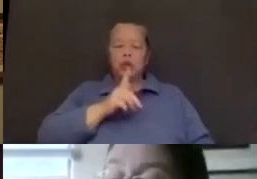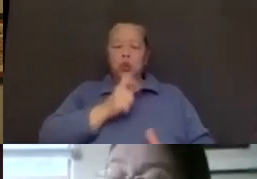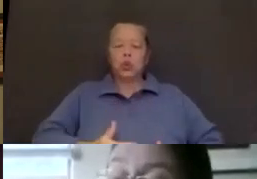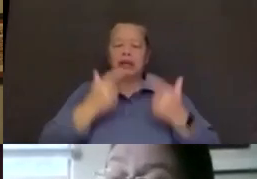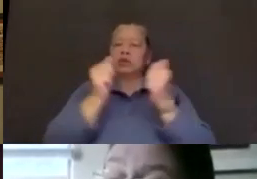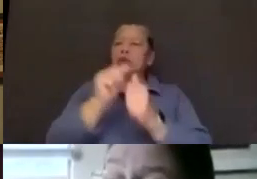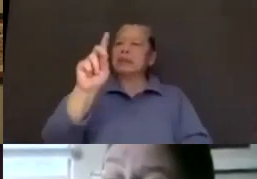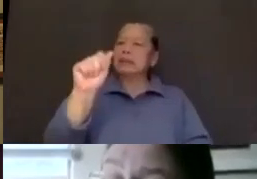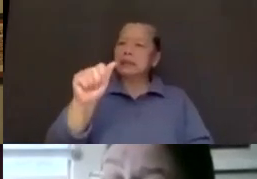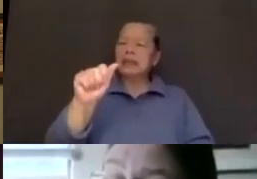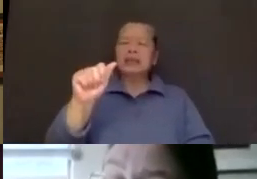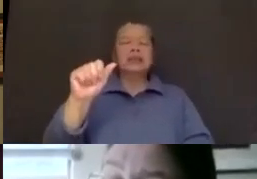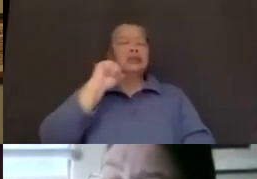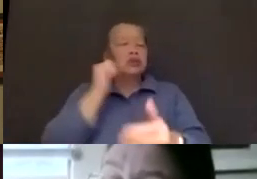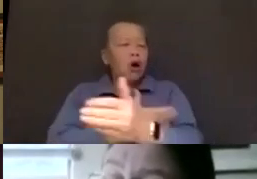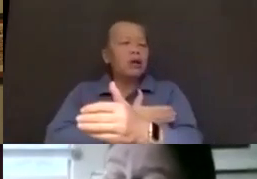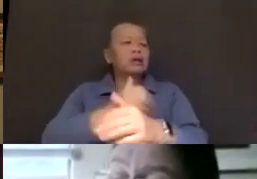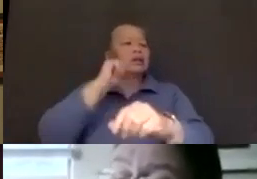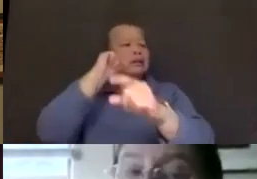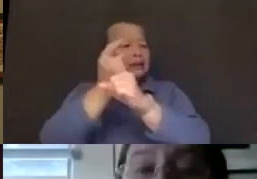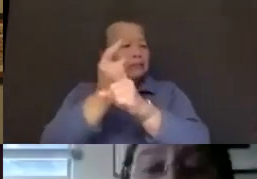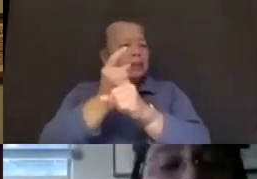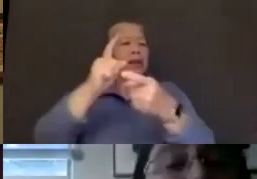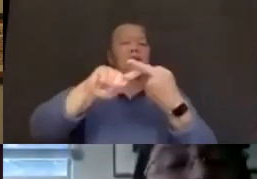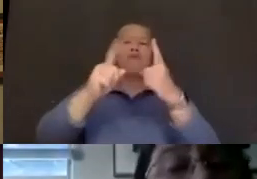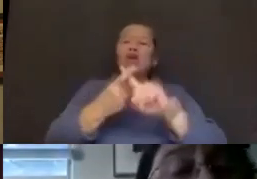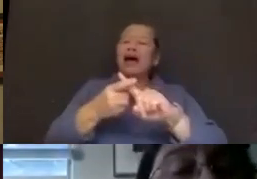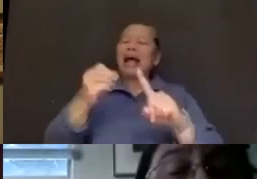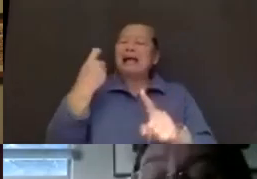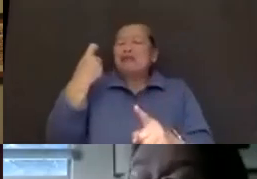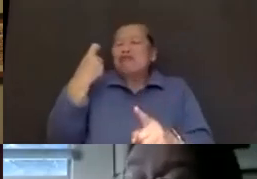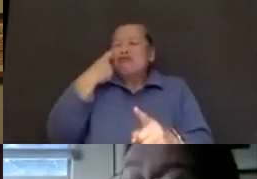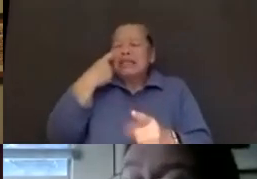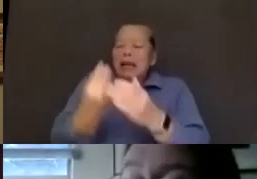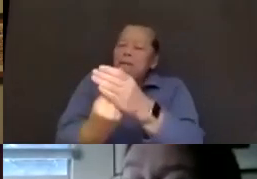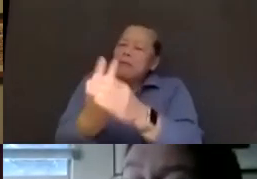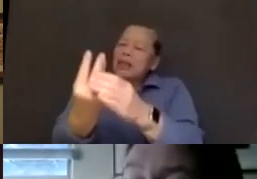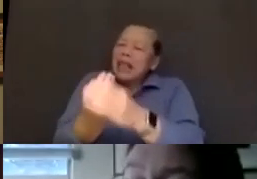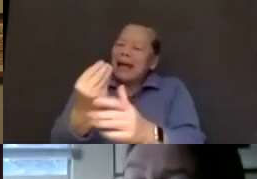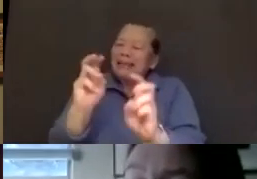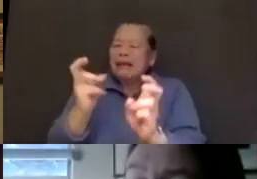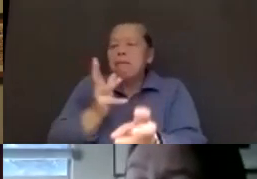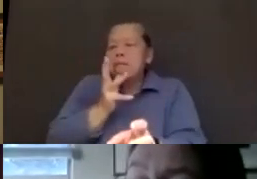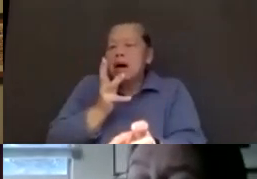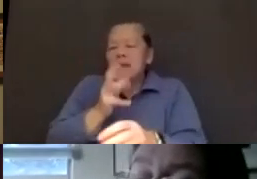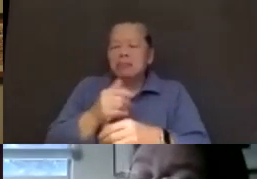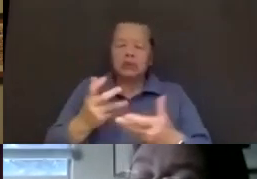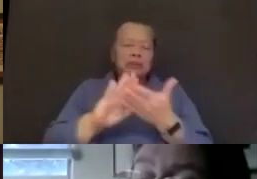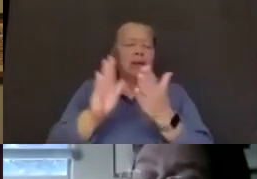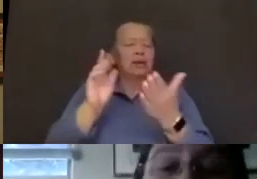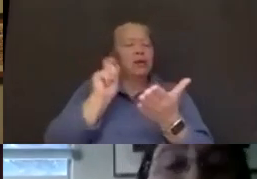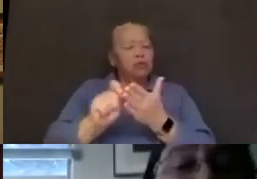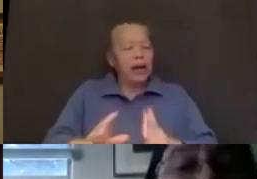daughter, sibling, friend, and a new plant mom, and who wants to be a writer, teacher, and preacher, and